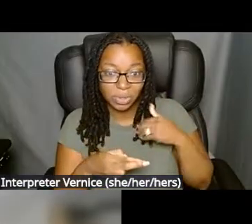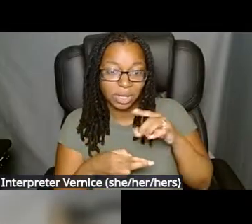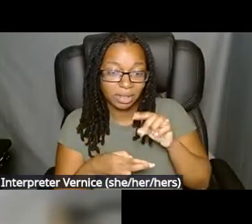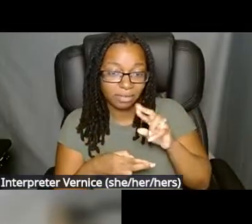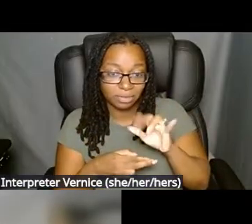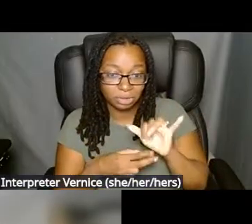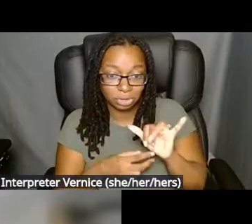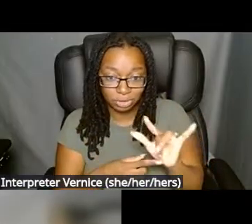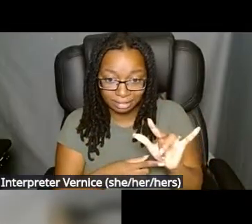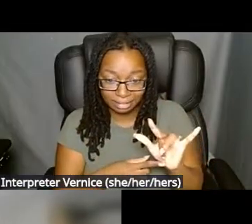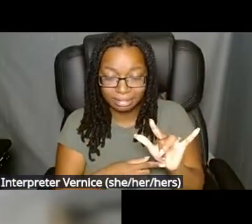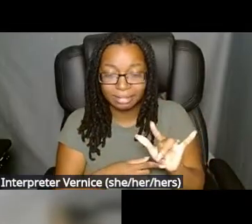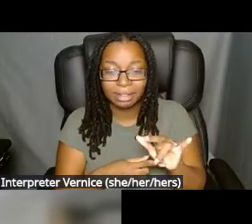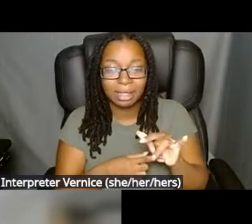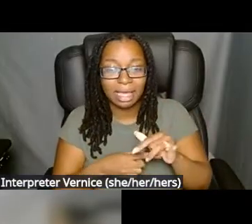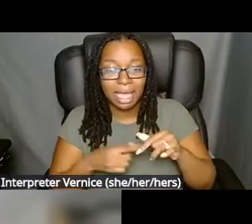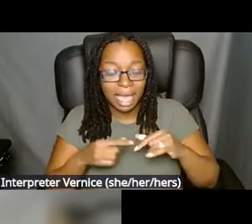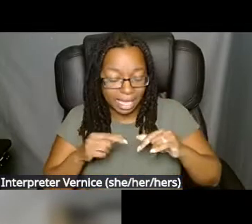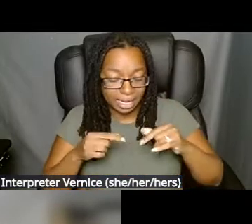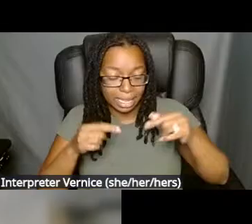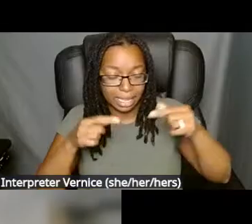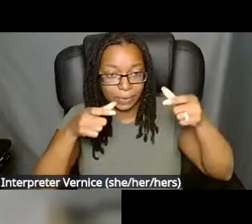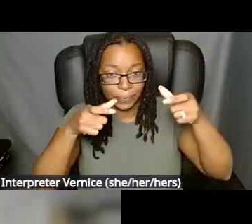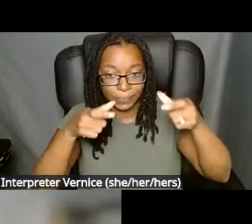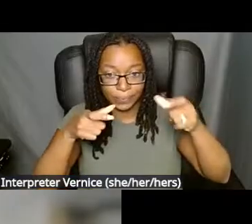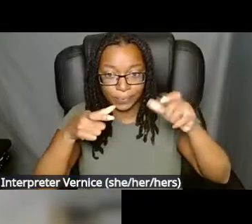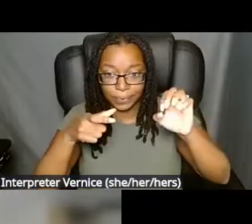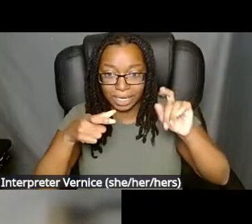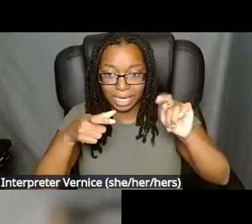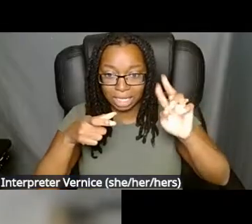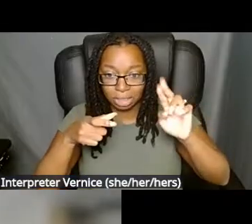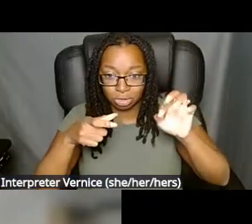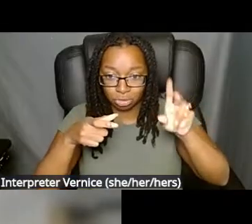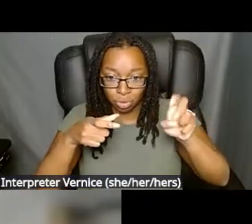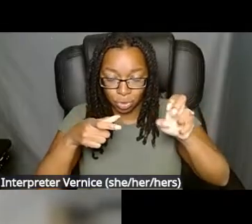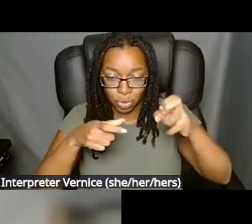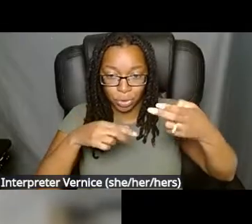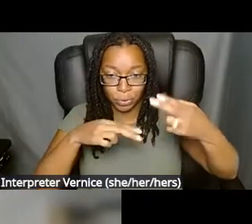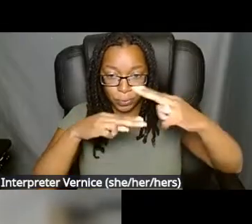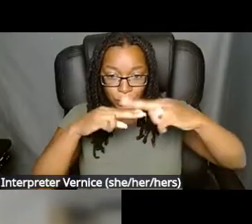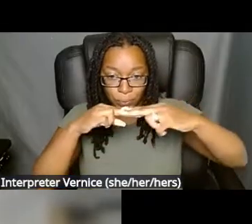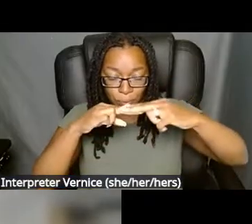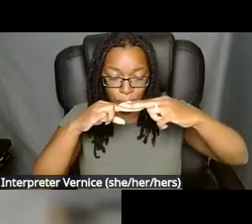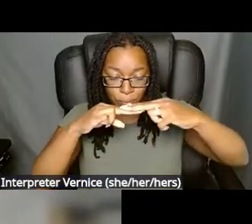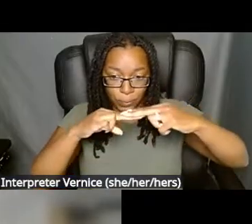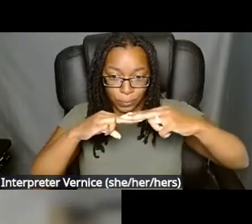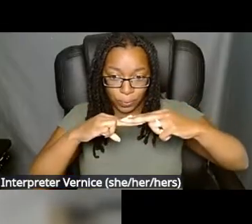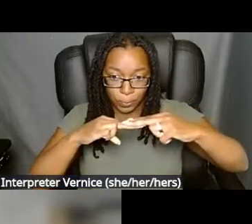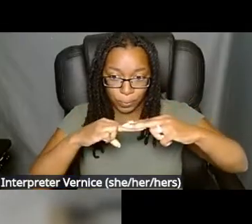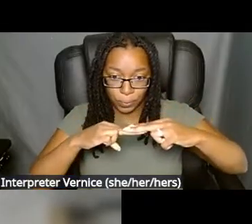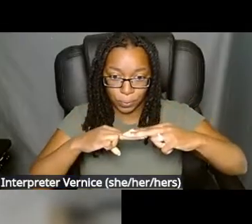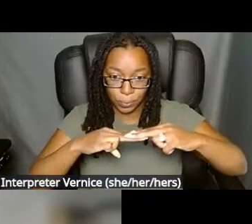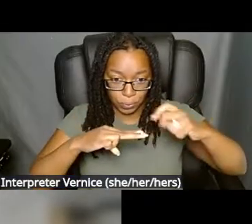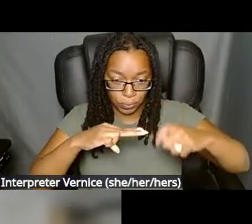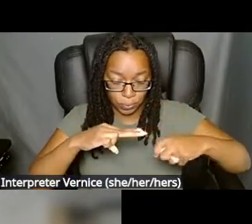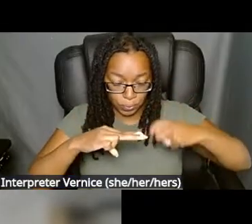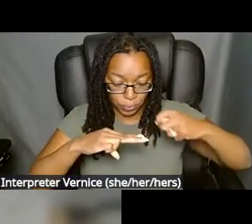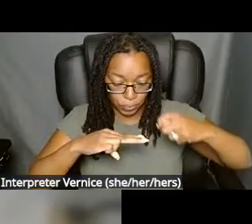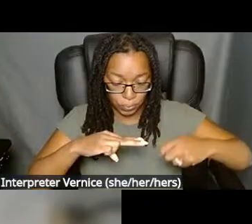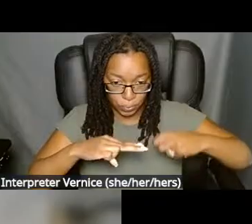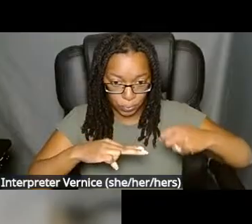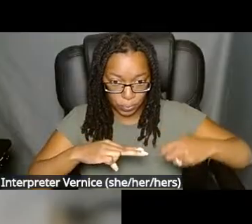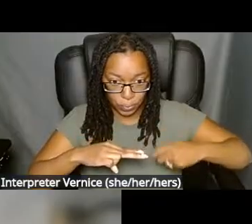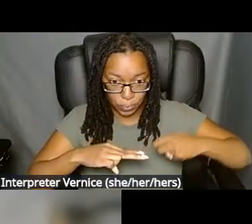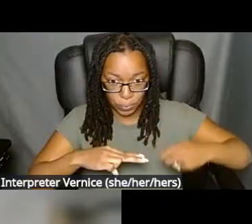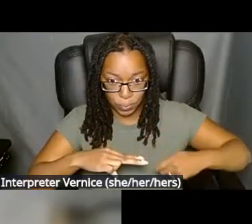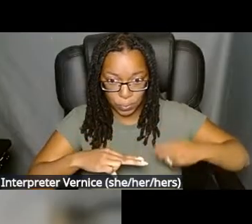electrode manually until you get to the brain region. You just use like manual geometry to know where you're going. Okay, that was how I